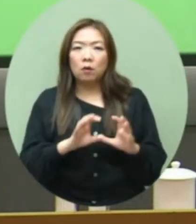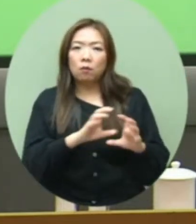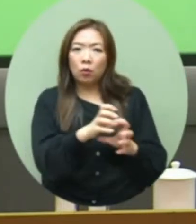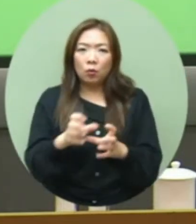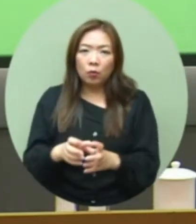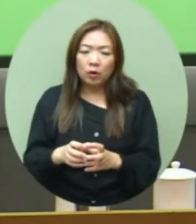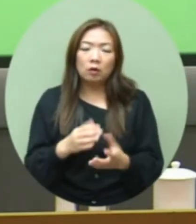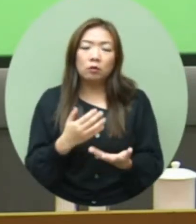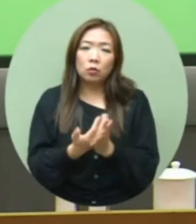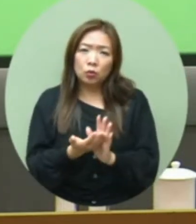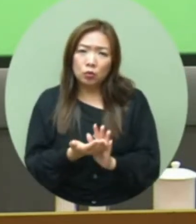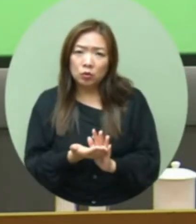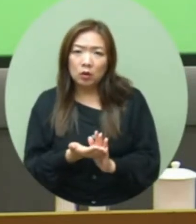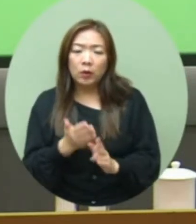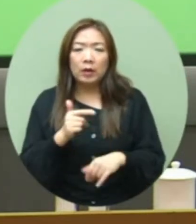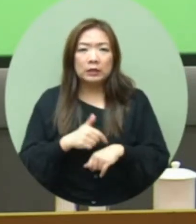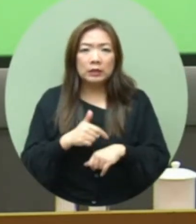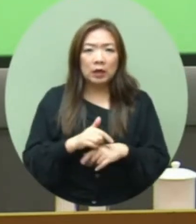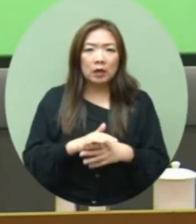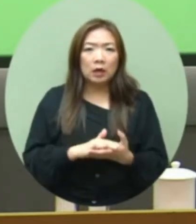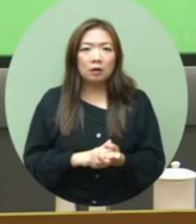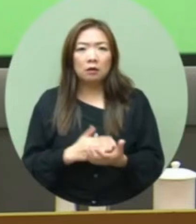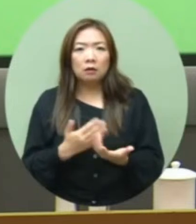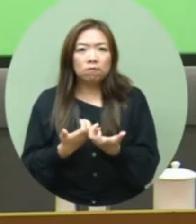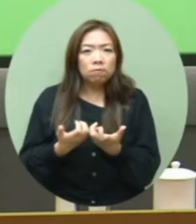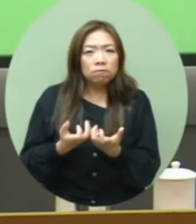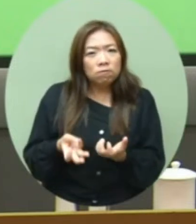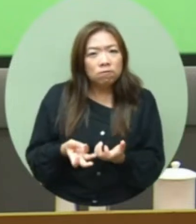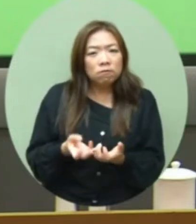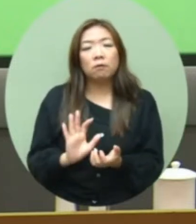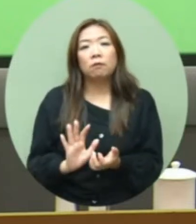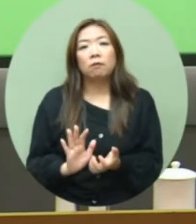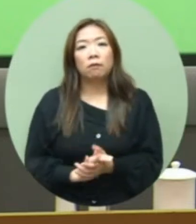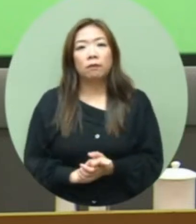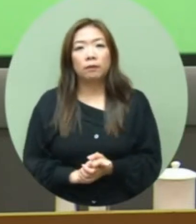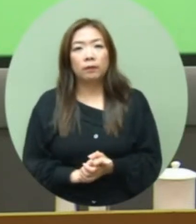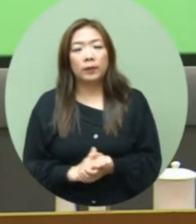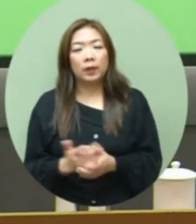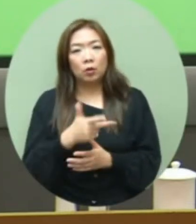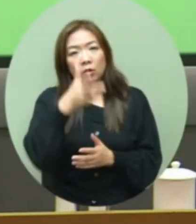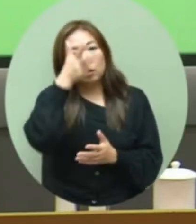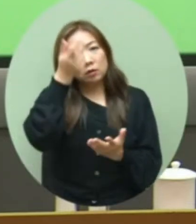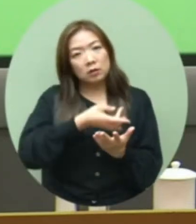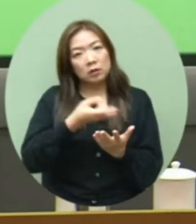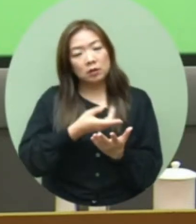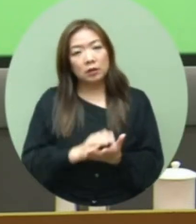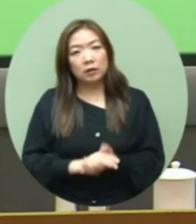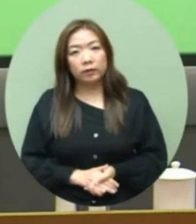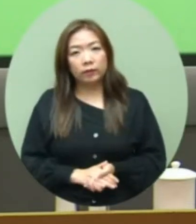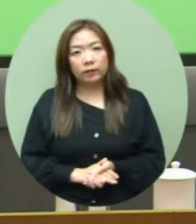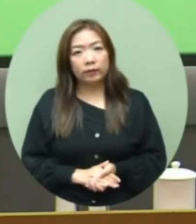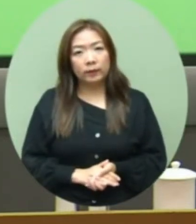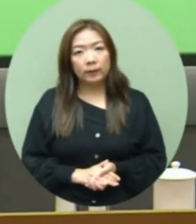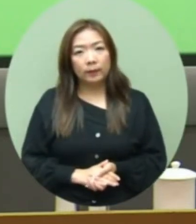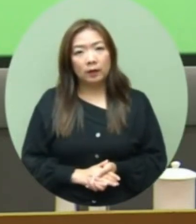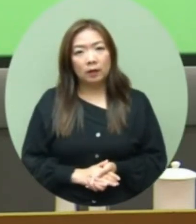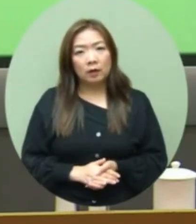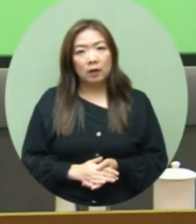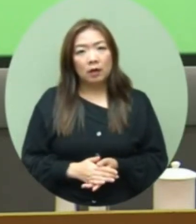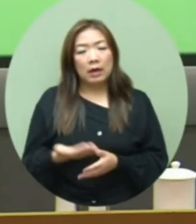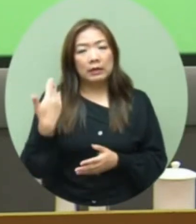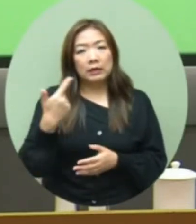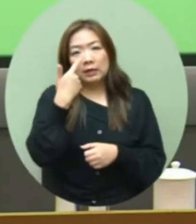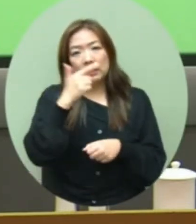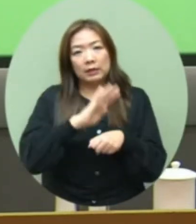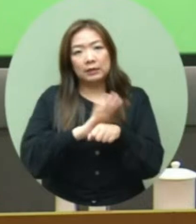And let's not underestimate the time and the number of mainland authorities involved for every facilitation measure